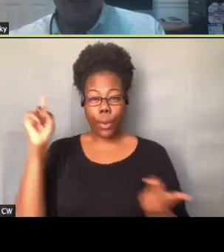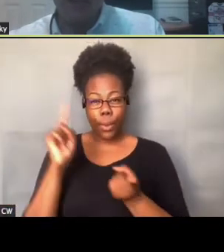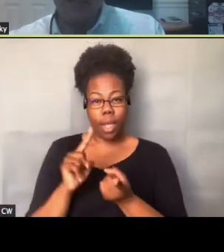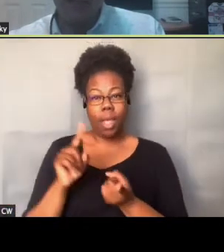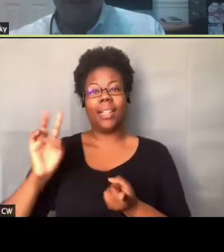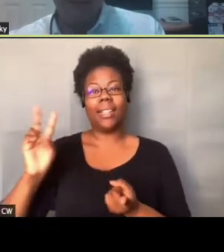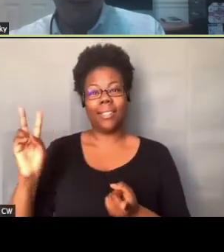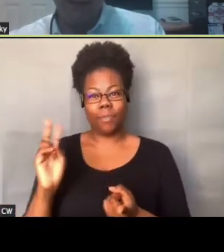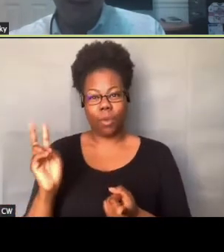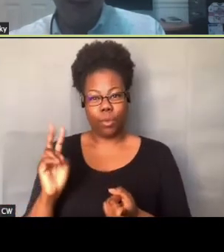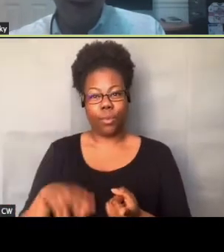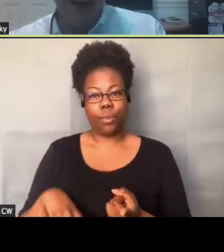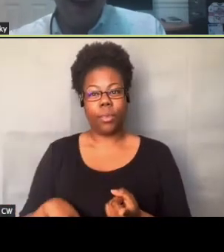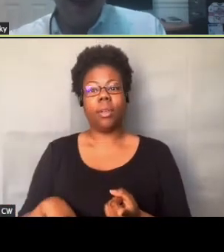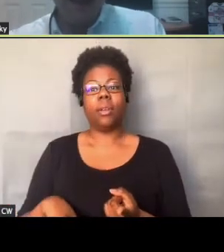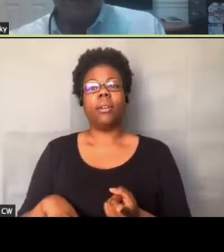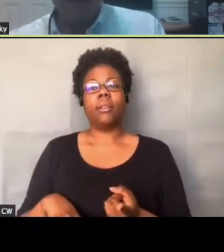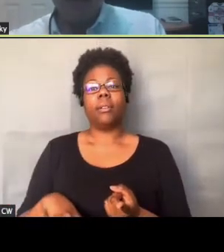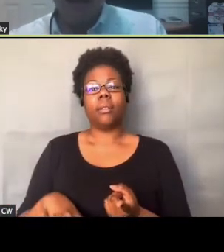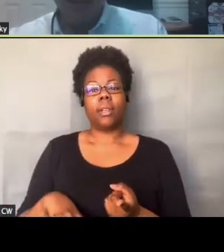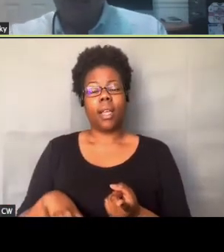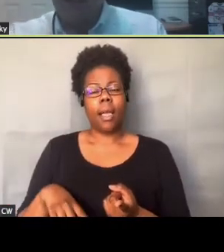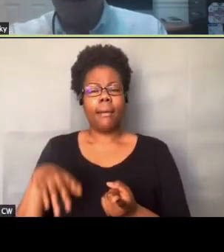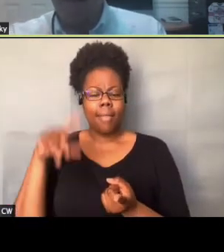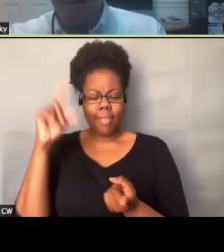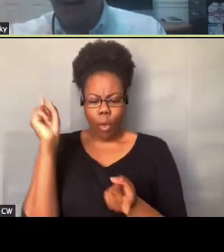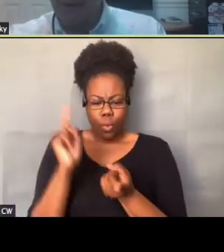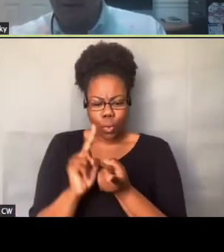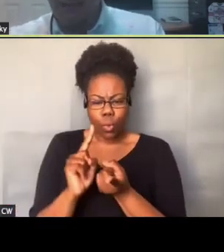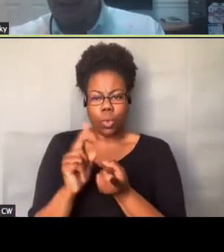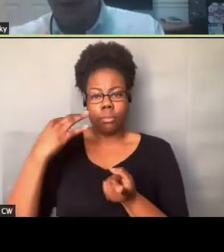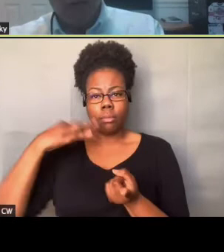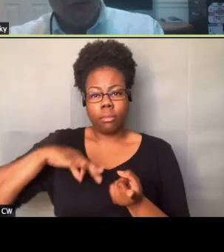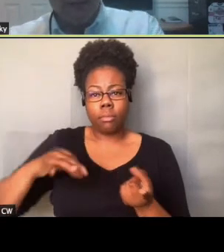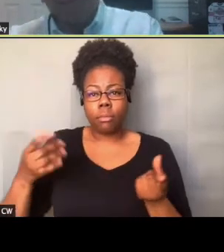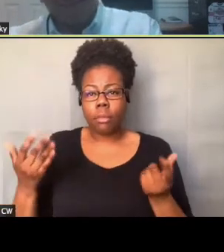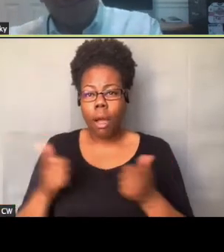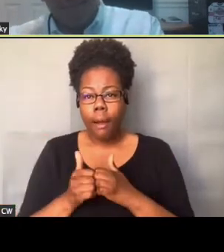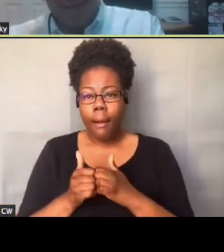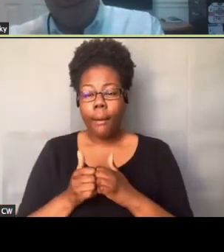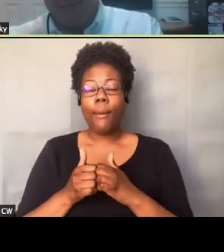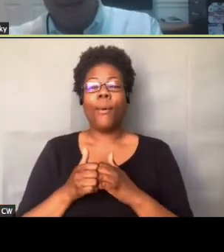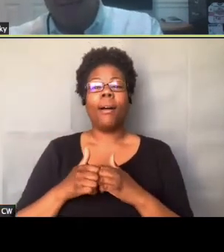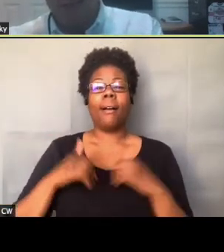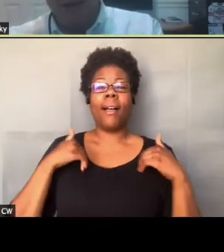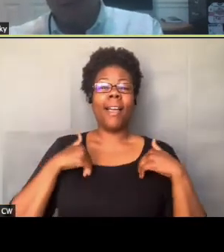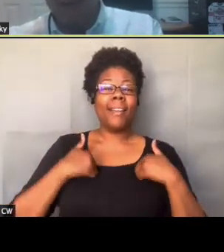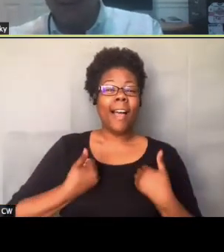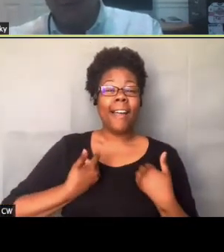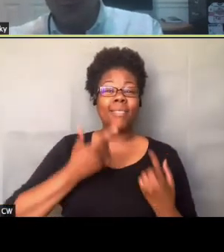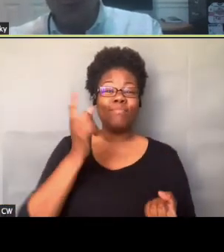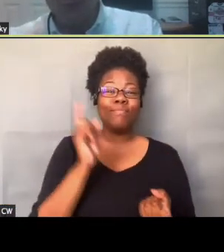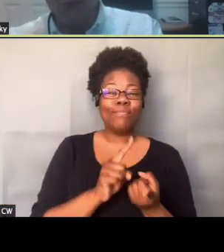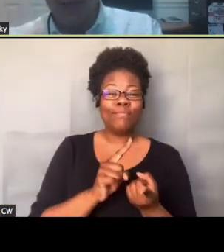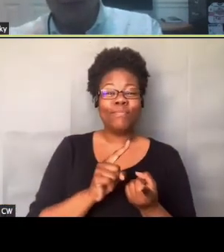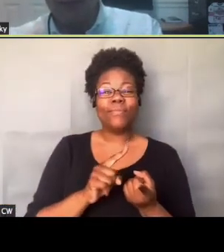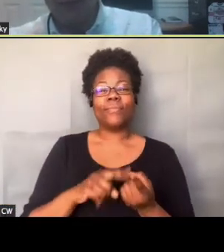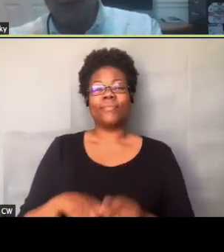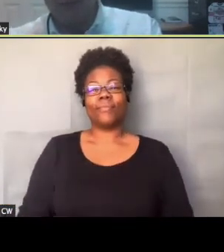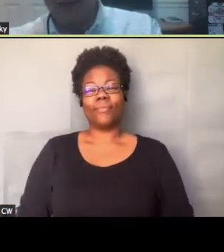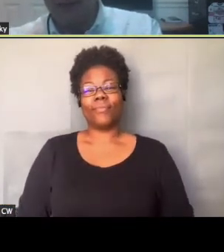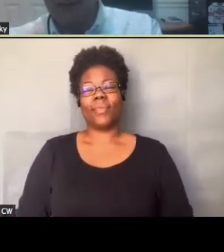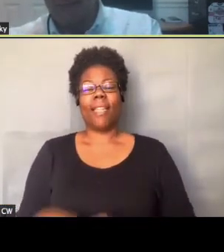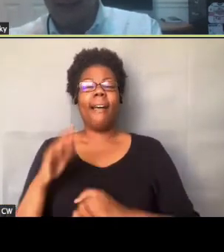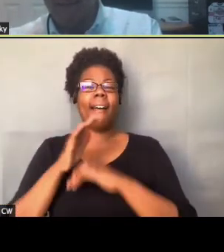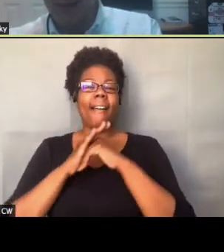and reduce listening fatigue. Sometimes I notice, especially sometimes when I present for like 2 or 3 hours, and I